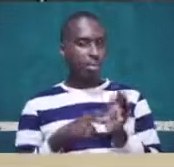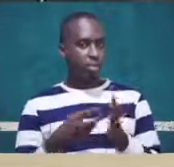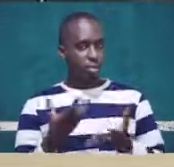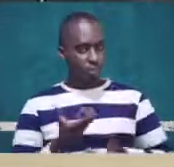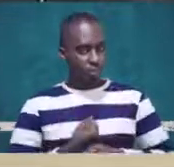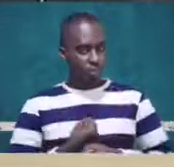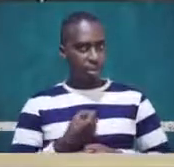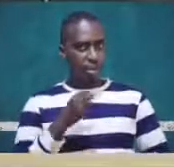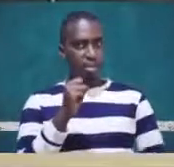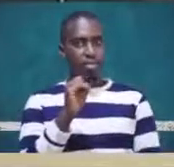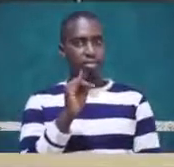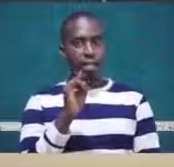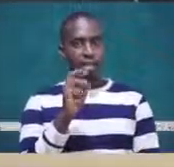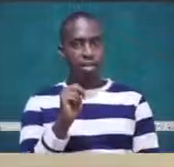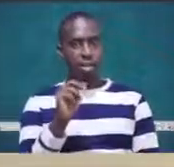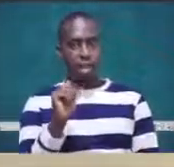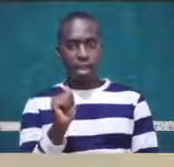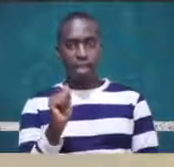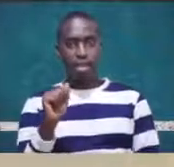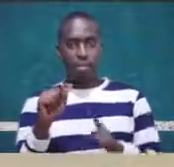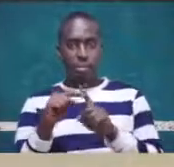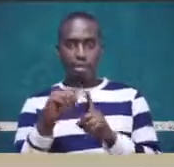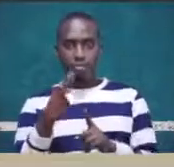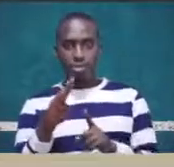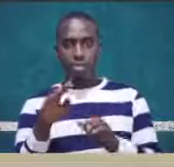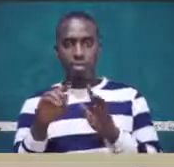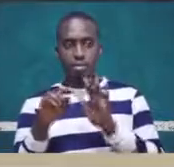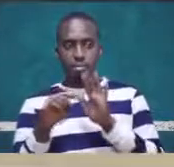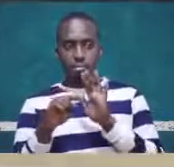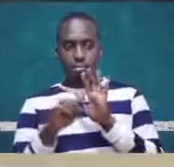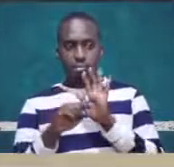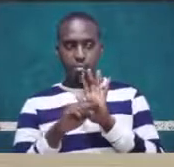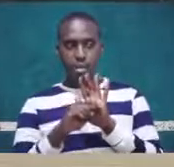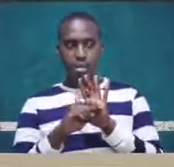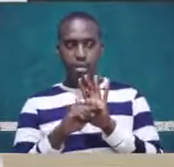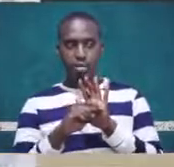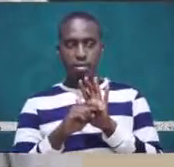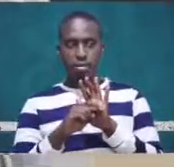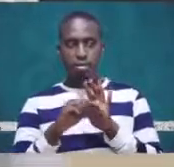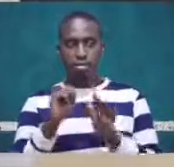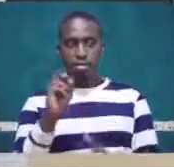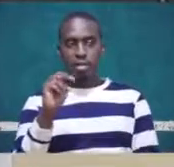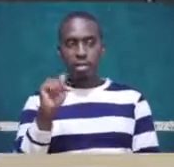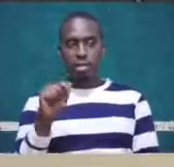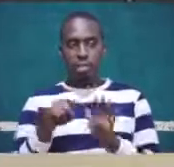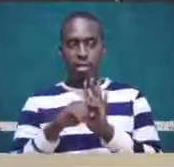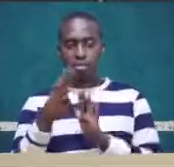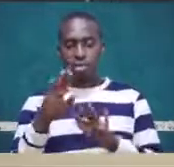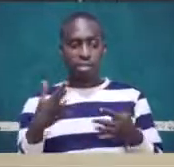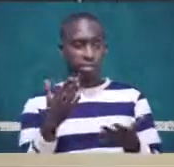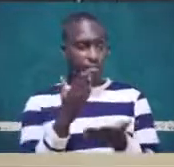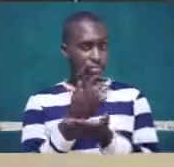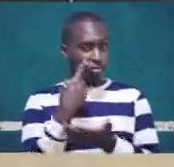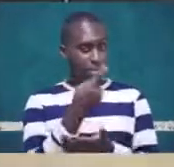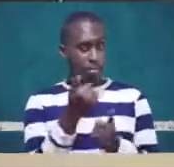have sine A plus B minus sine A minus B. Are we together? Is that clear? Oh,